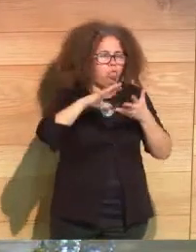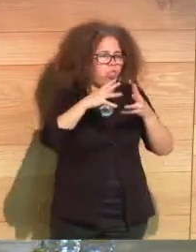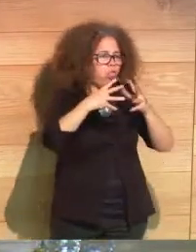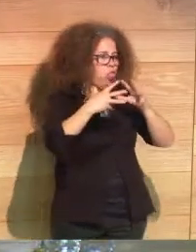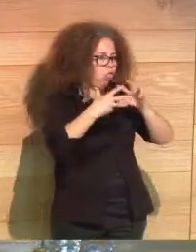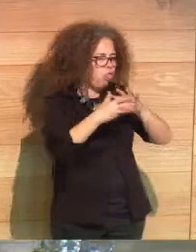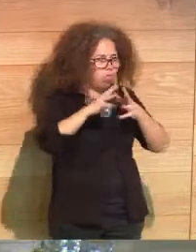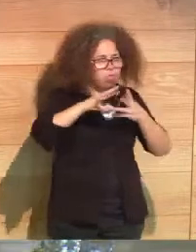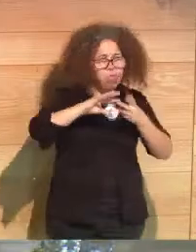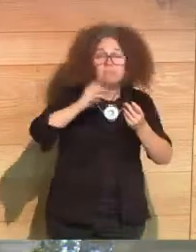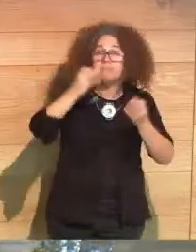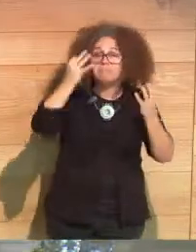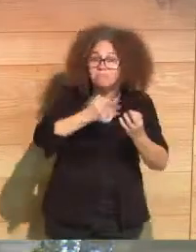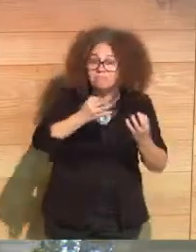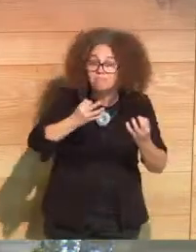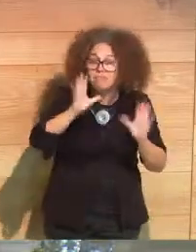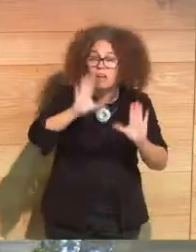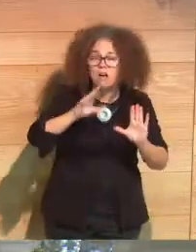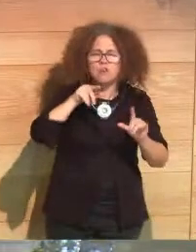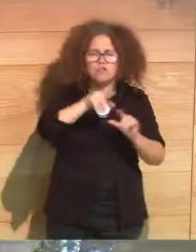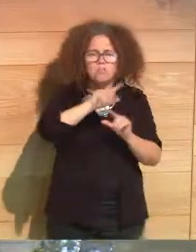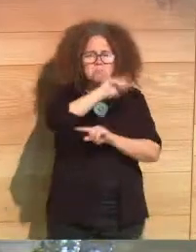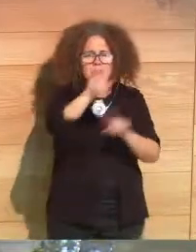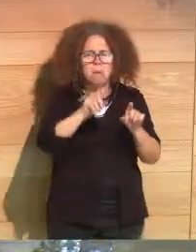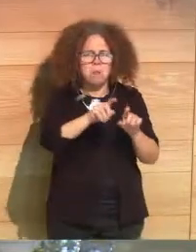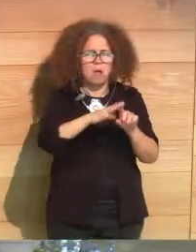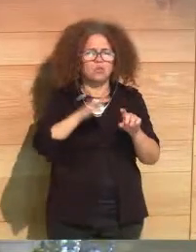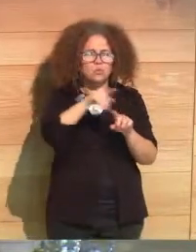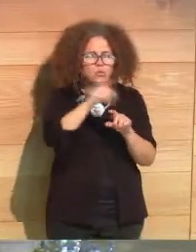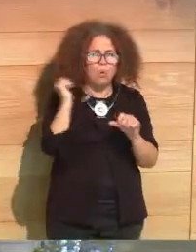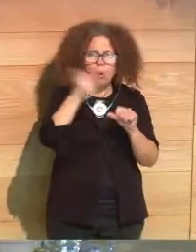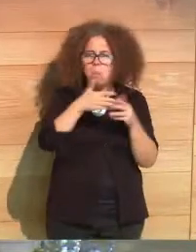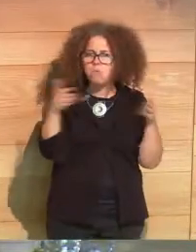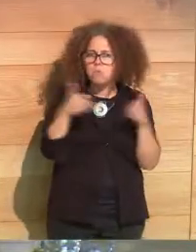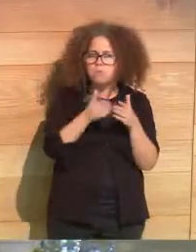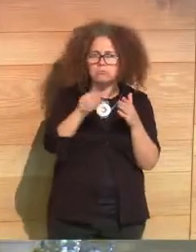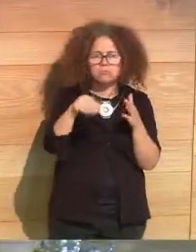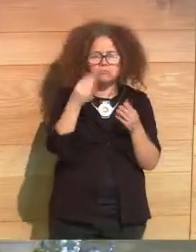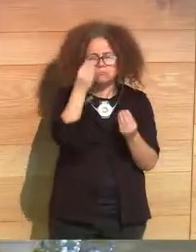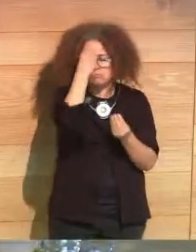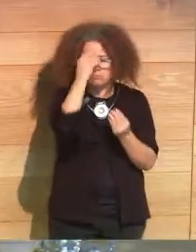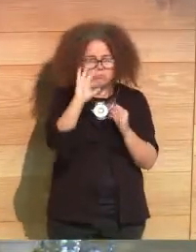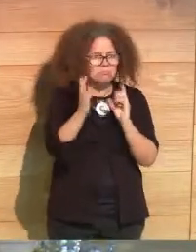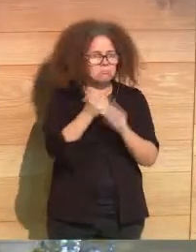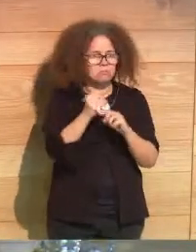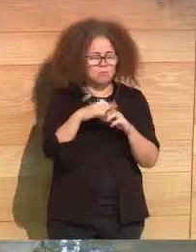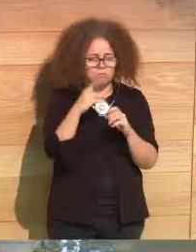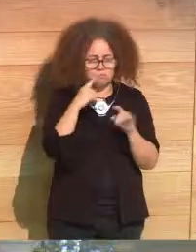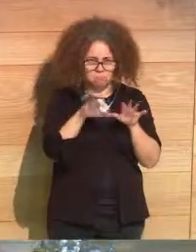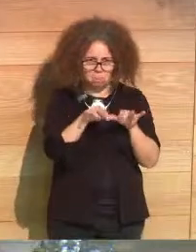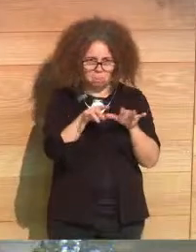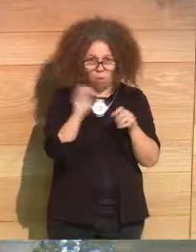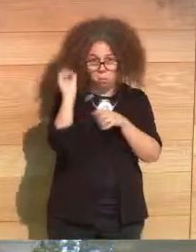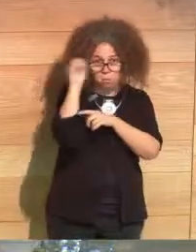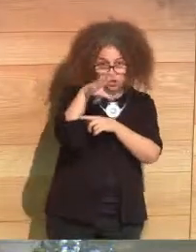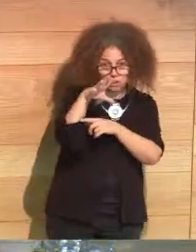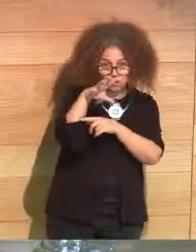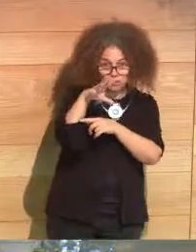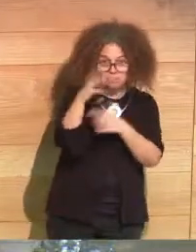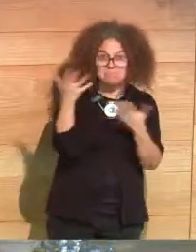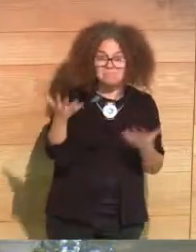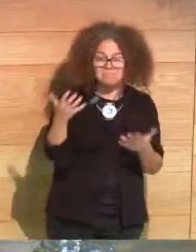you started, that you suddenly realized that you do something with a machine, a projector, you do something with light,